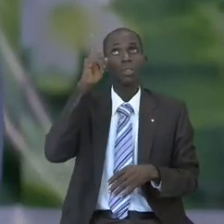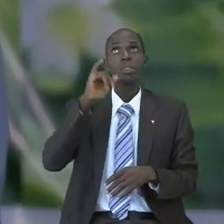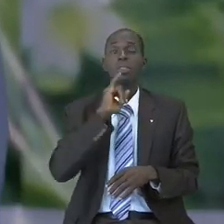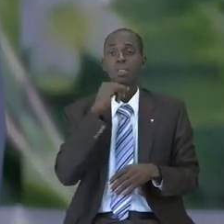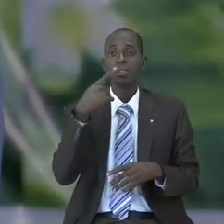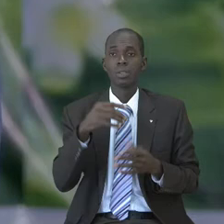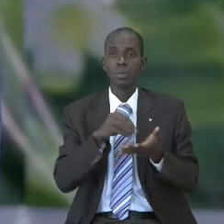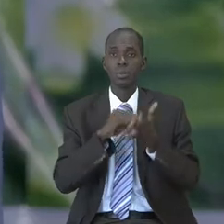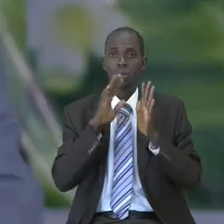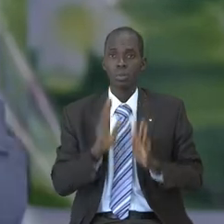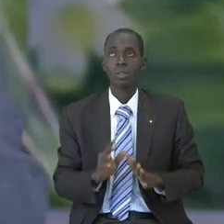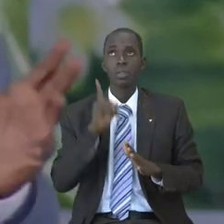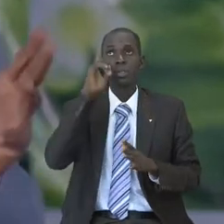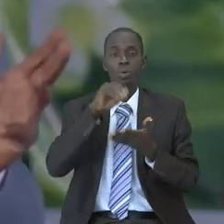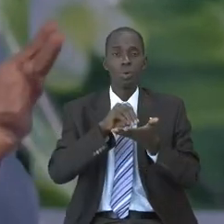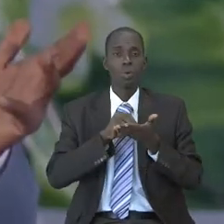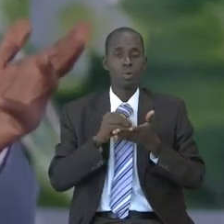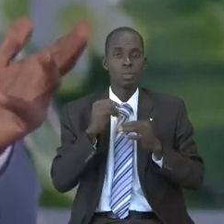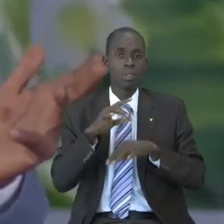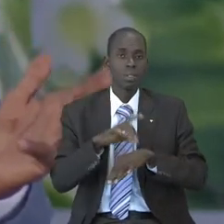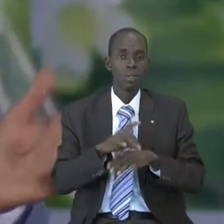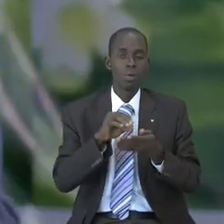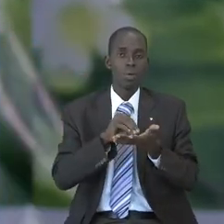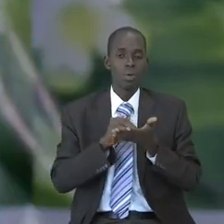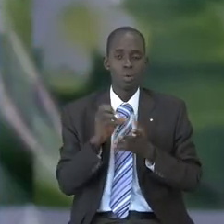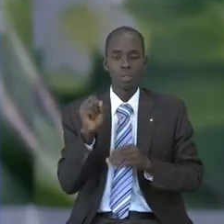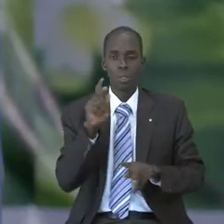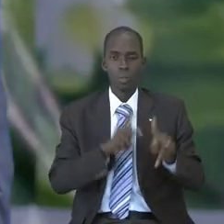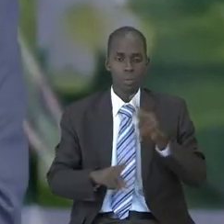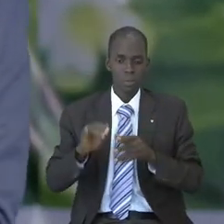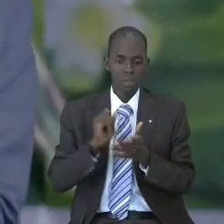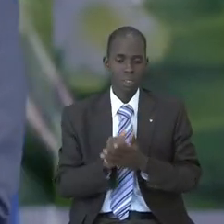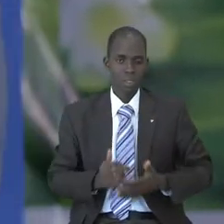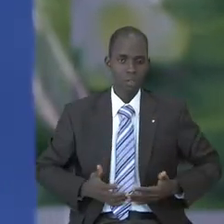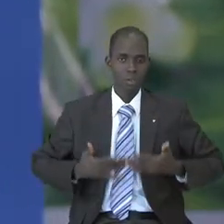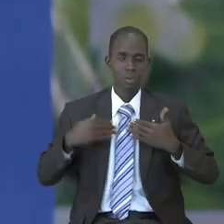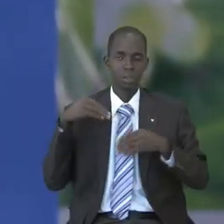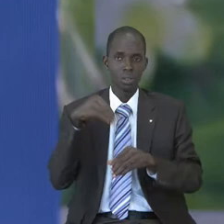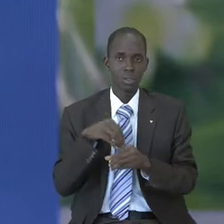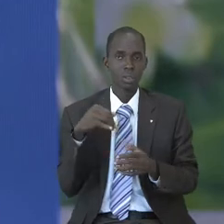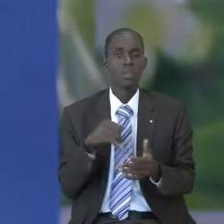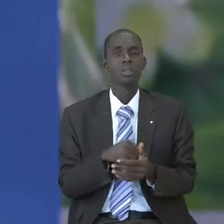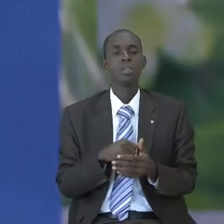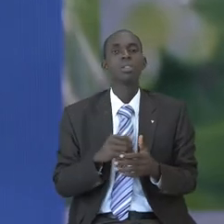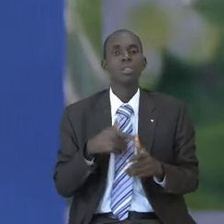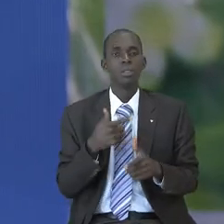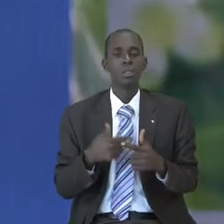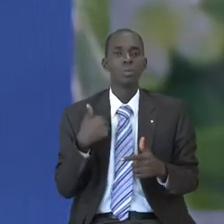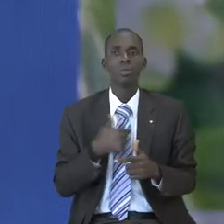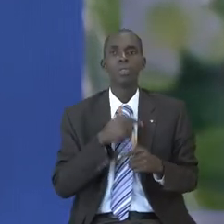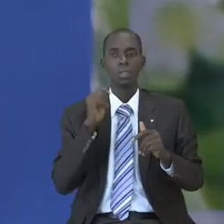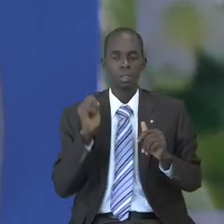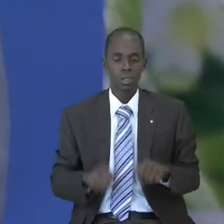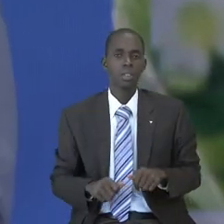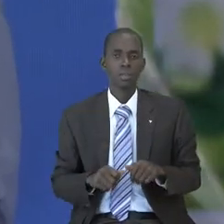he possesses the earth, he possesses the people that dwell in the world, we can trust him. If he